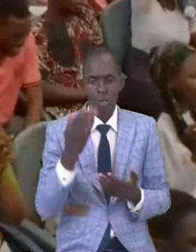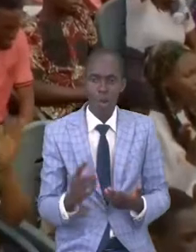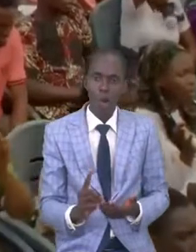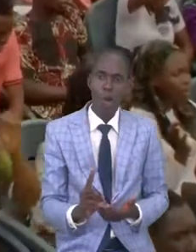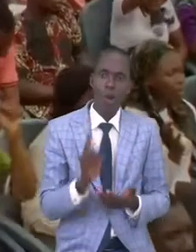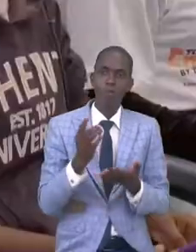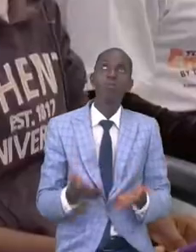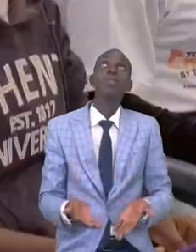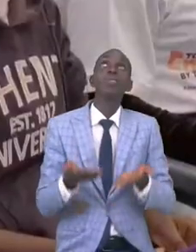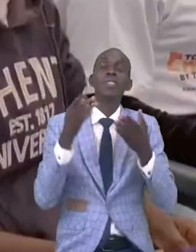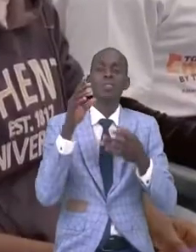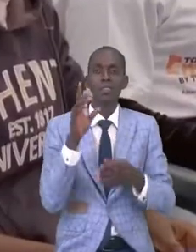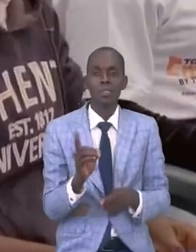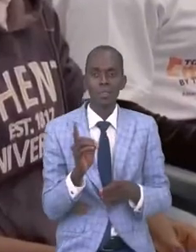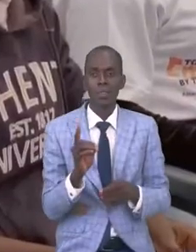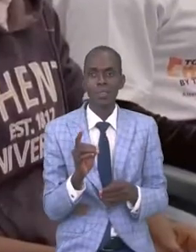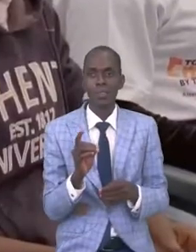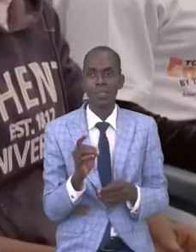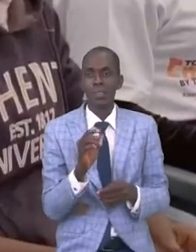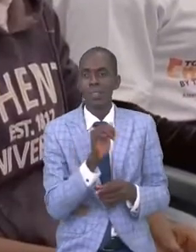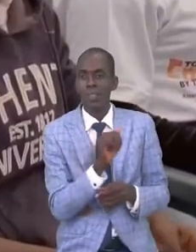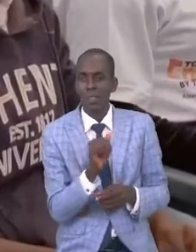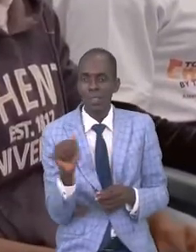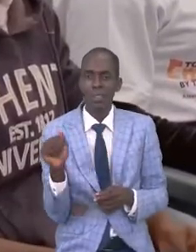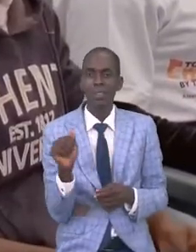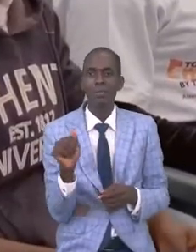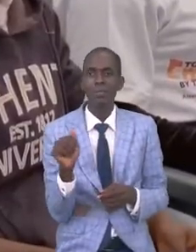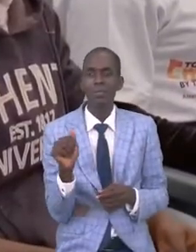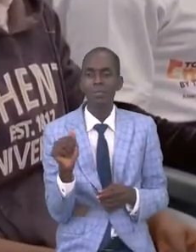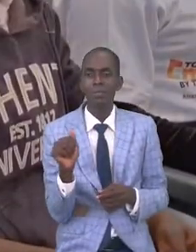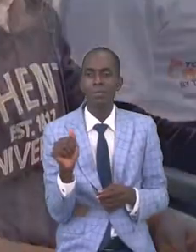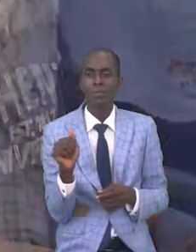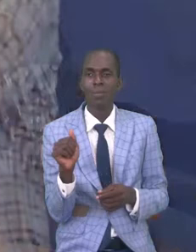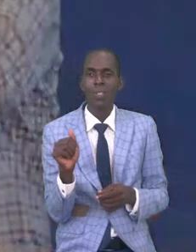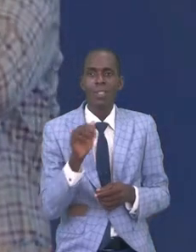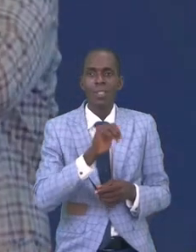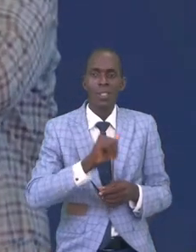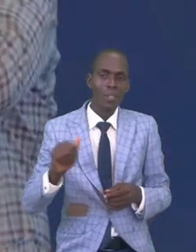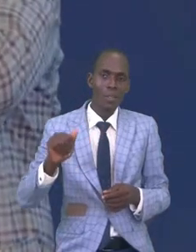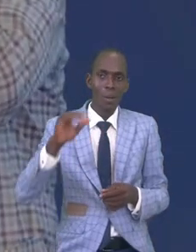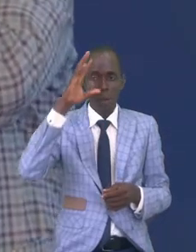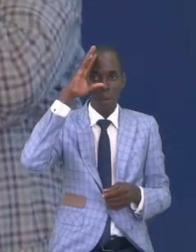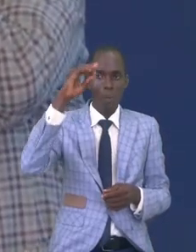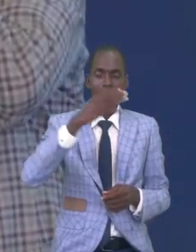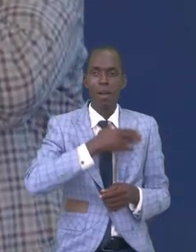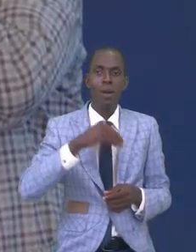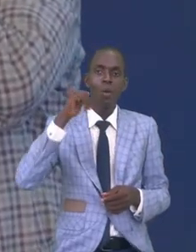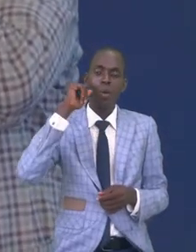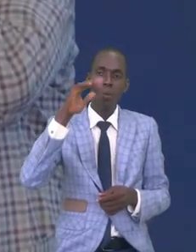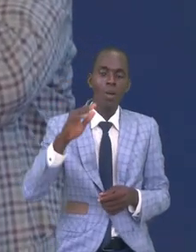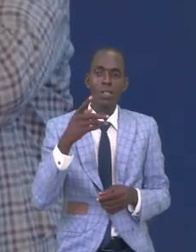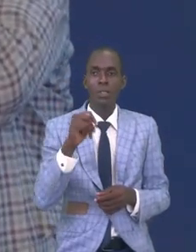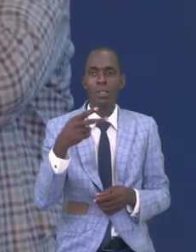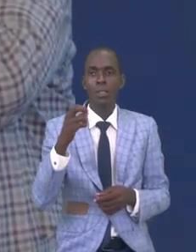uplifted, a mad man, a mad woman, the hero of a generation,